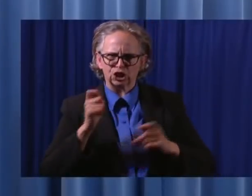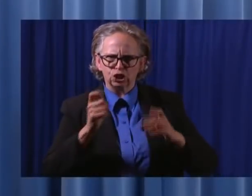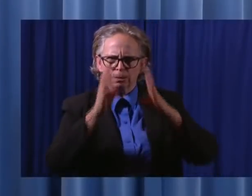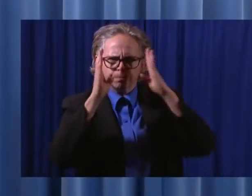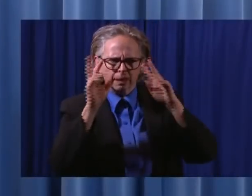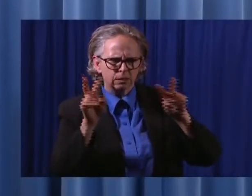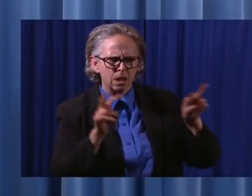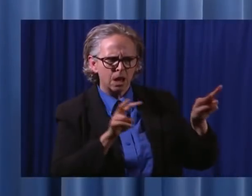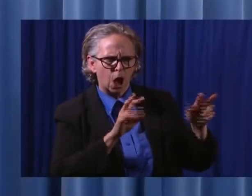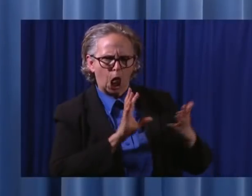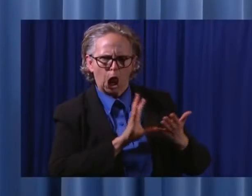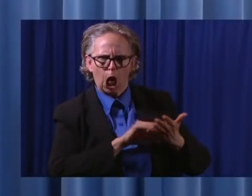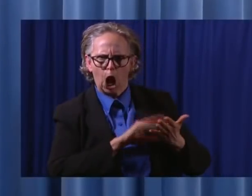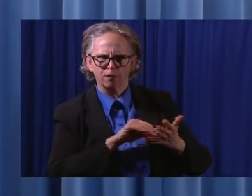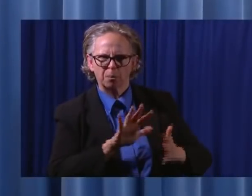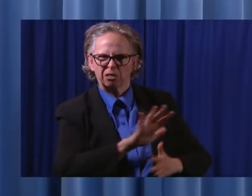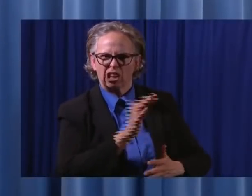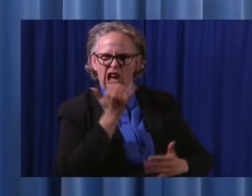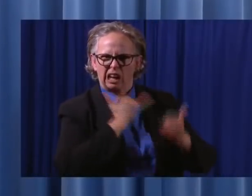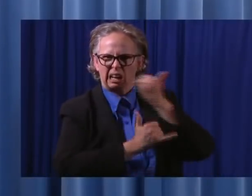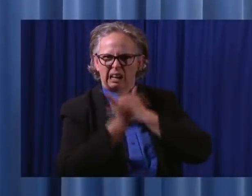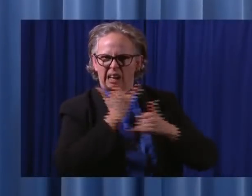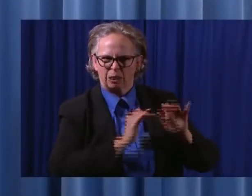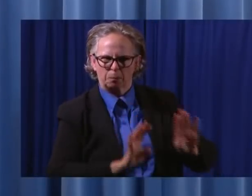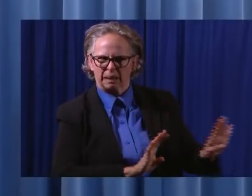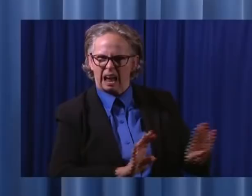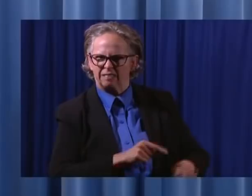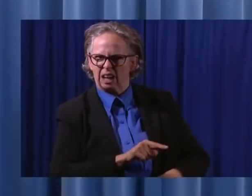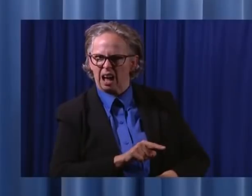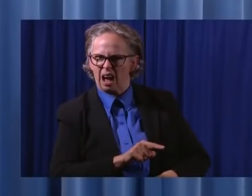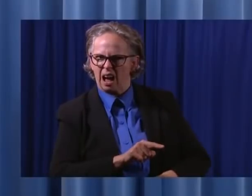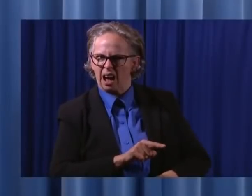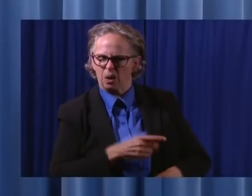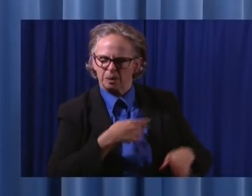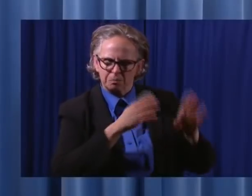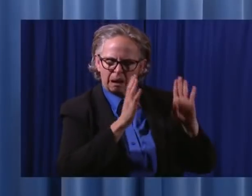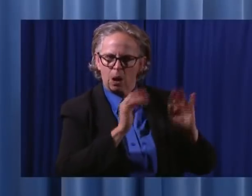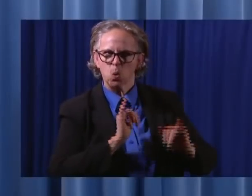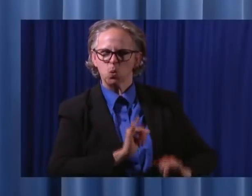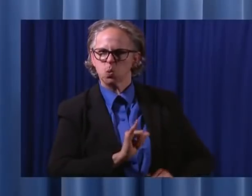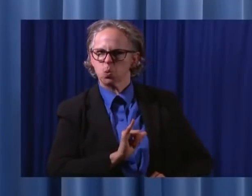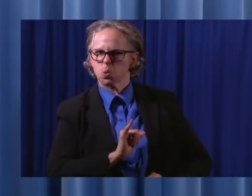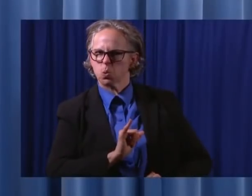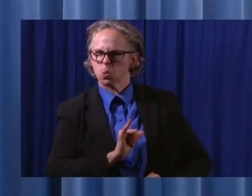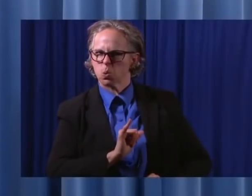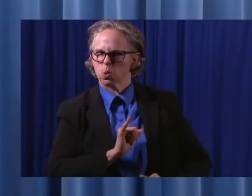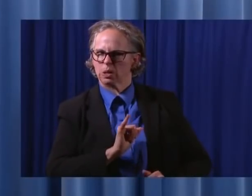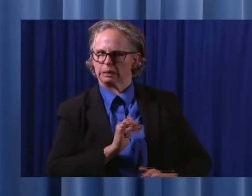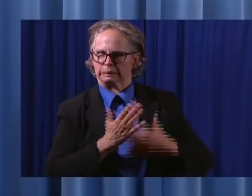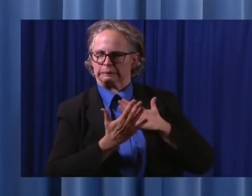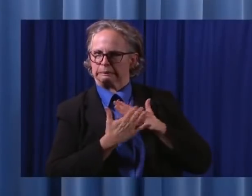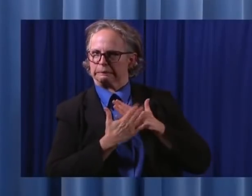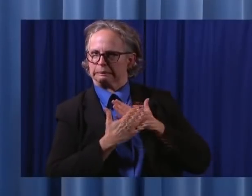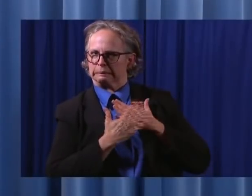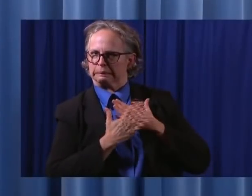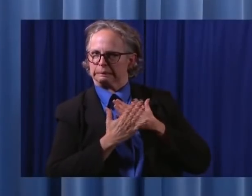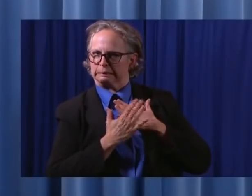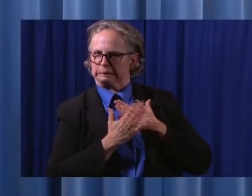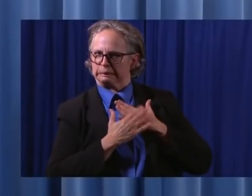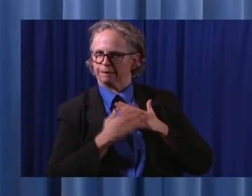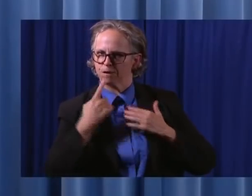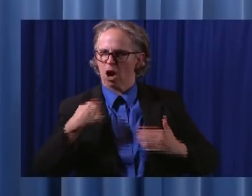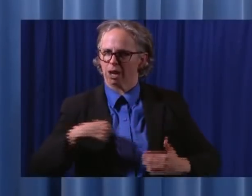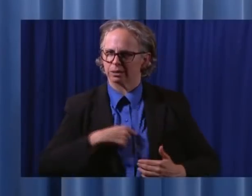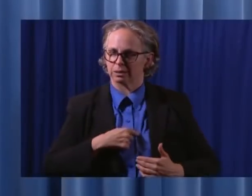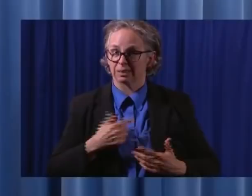When you turn on the news, and that's what the lead story is. That should frighten us. It frightens